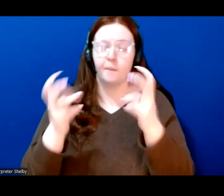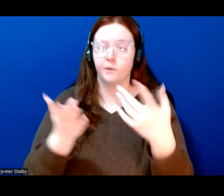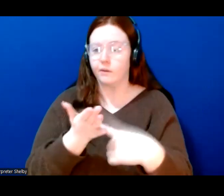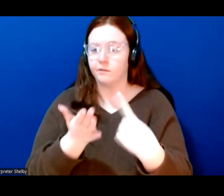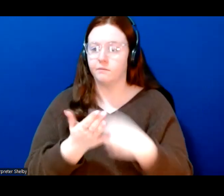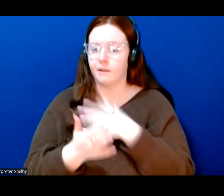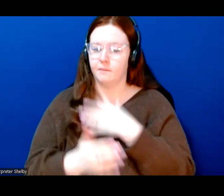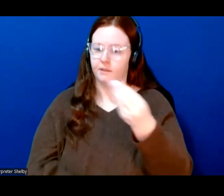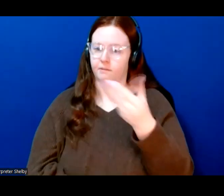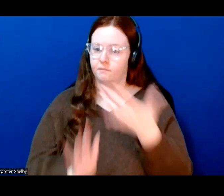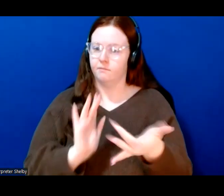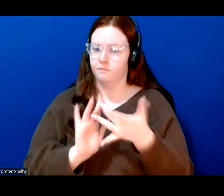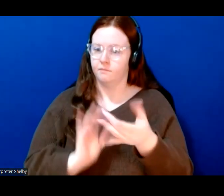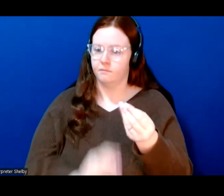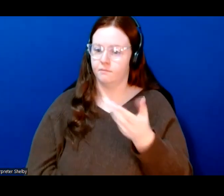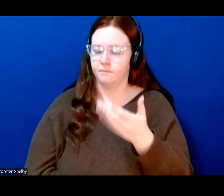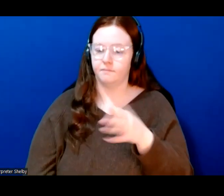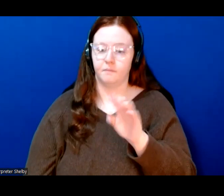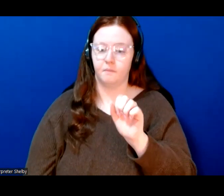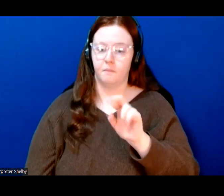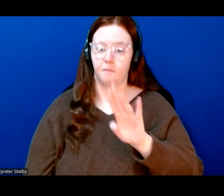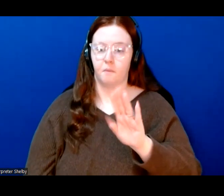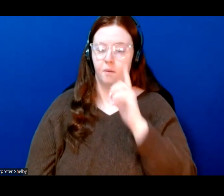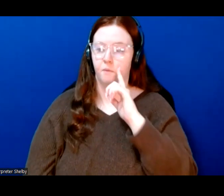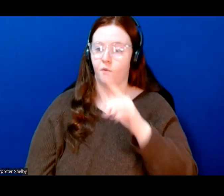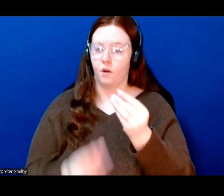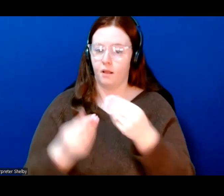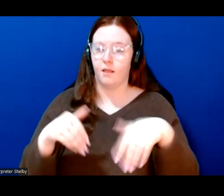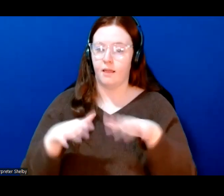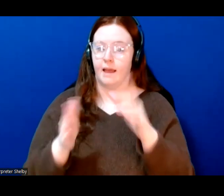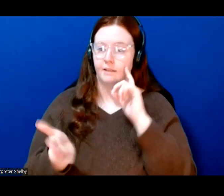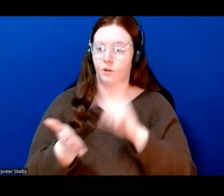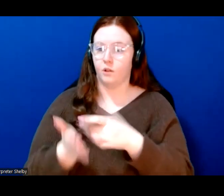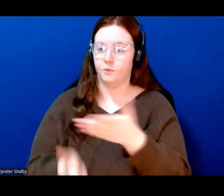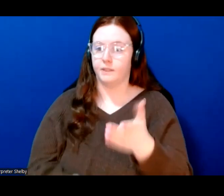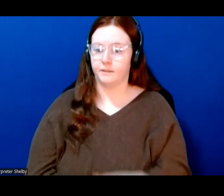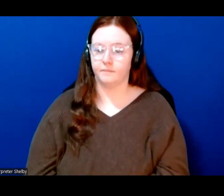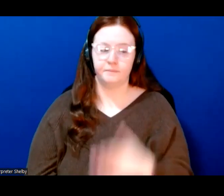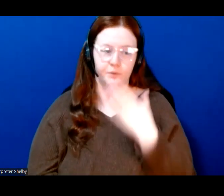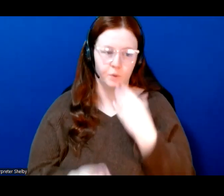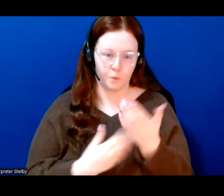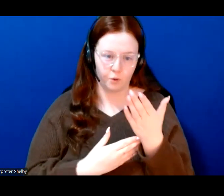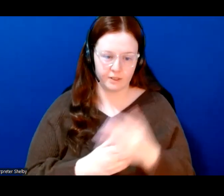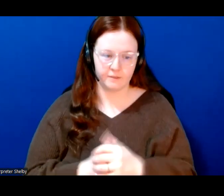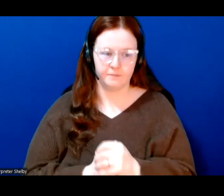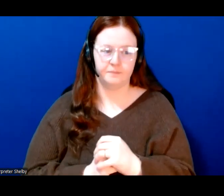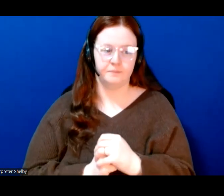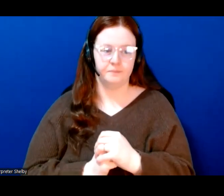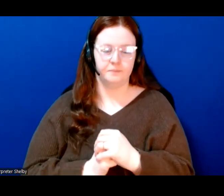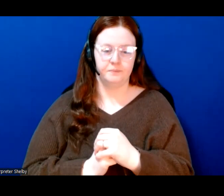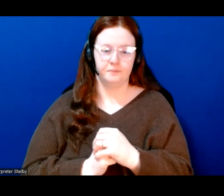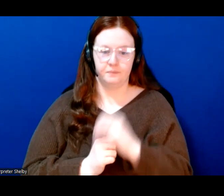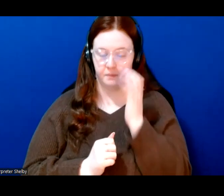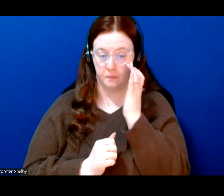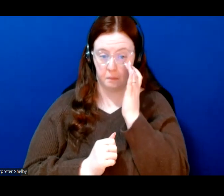know. Barb, can you go ahead and read the land acknowledgement, please? Good morning. We